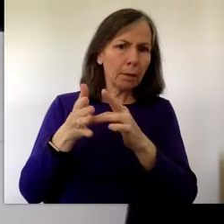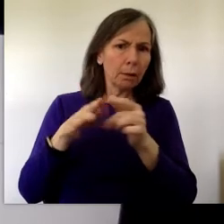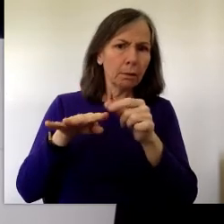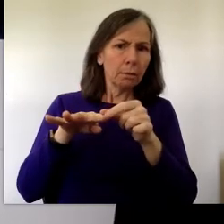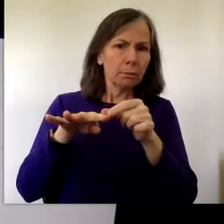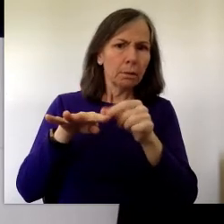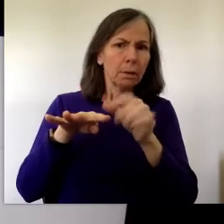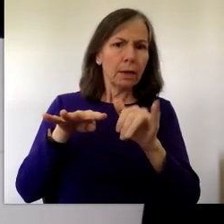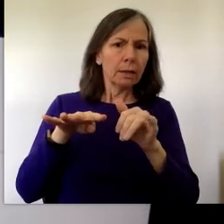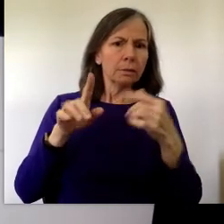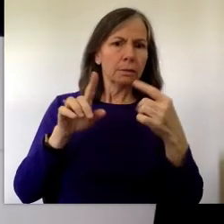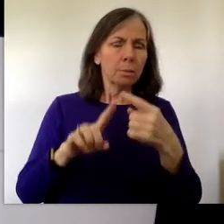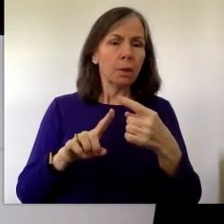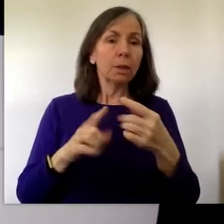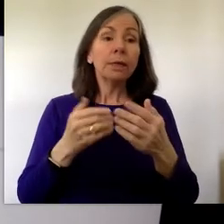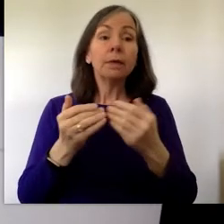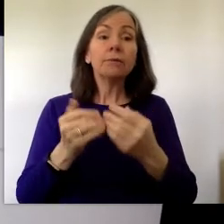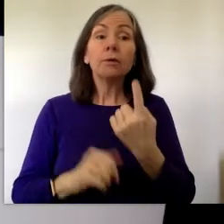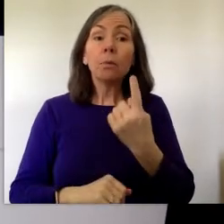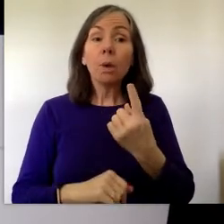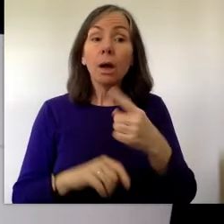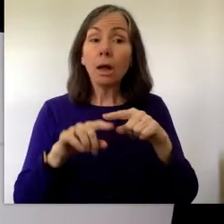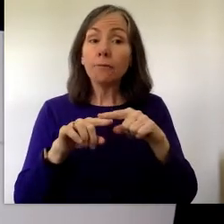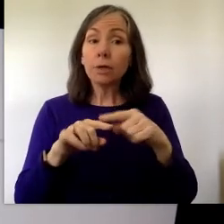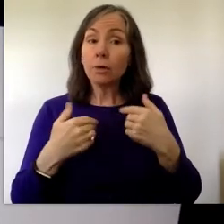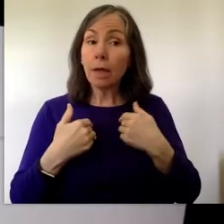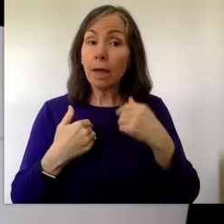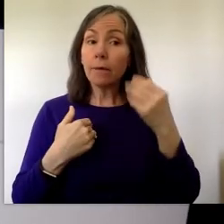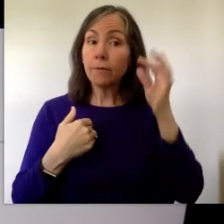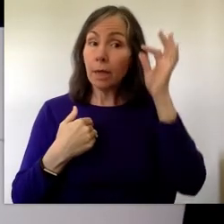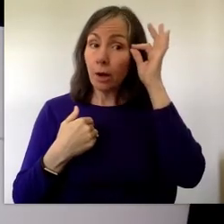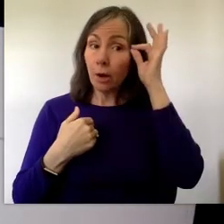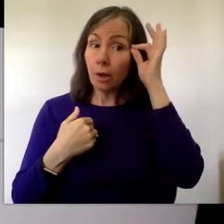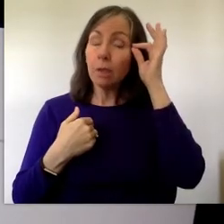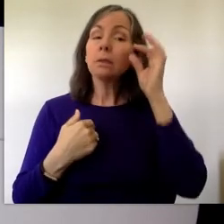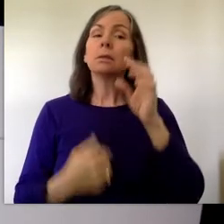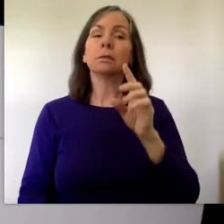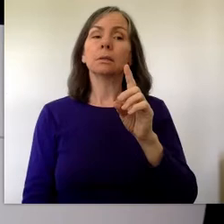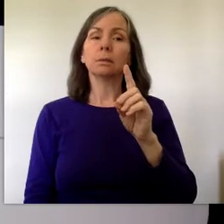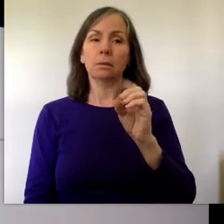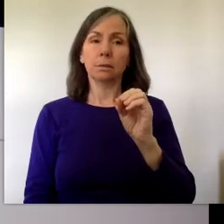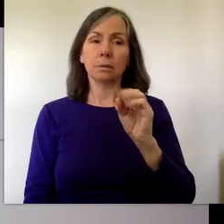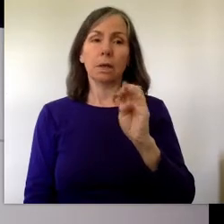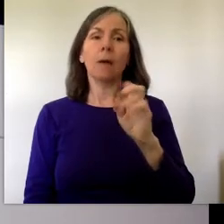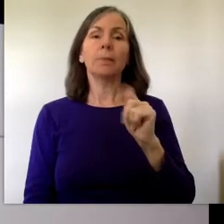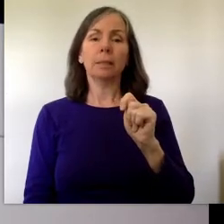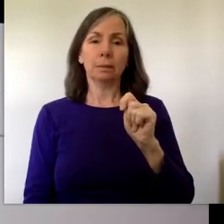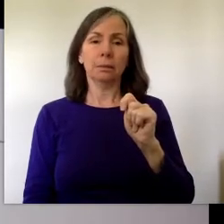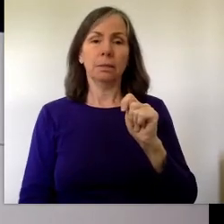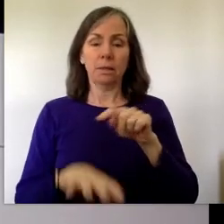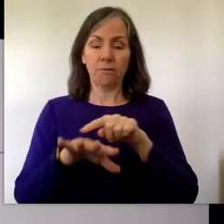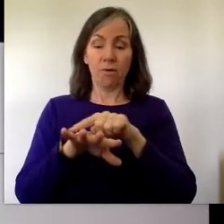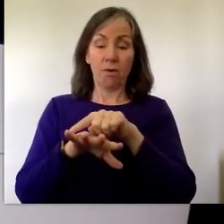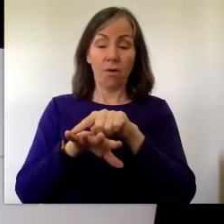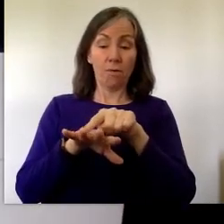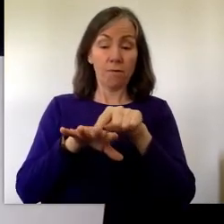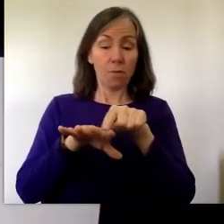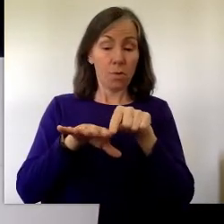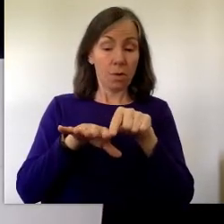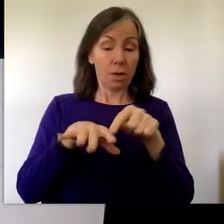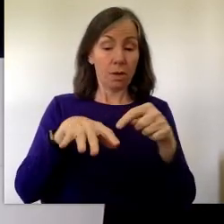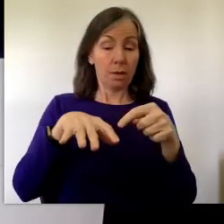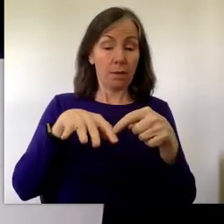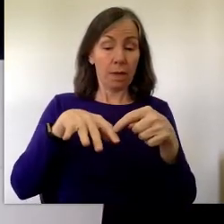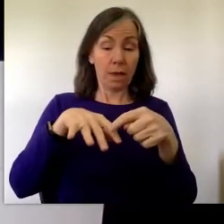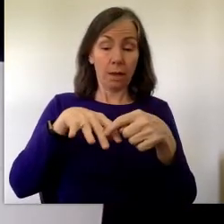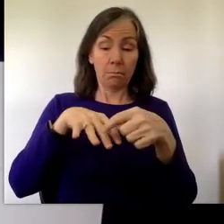one finger with hair, it's dominant. If you have all four of your fingers don't have